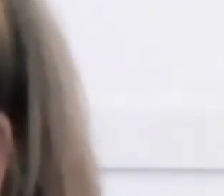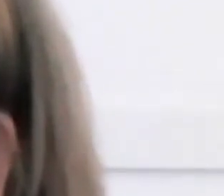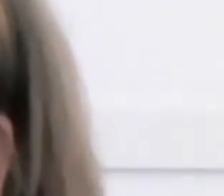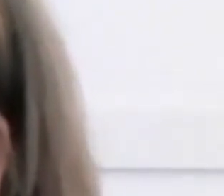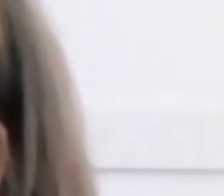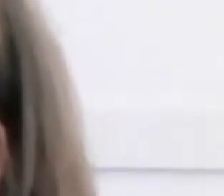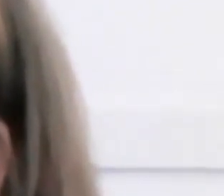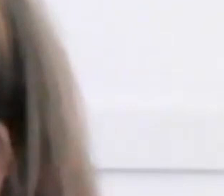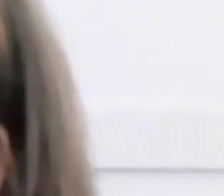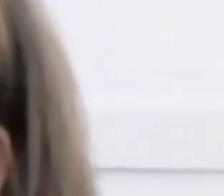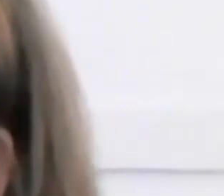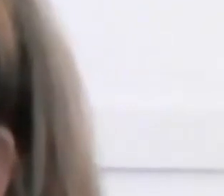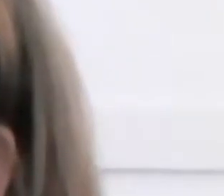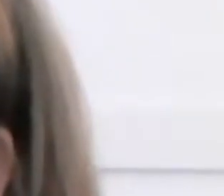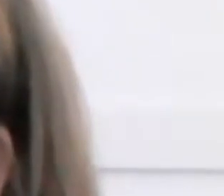current reality.